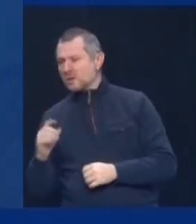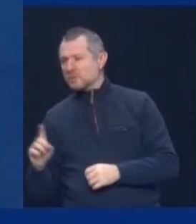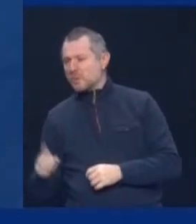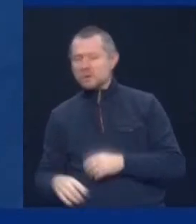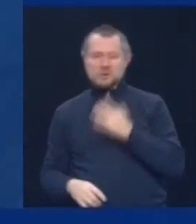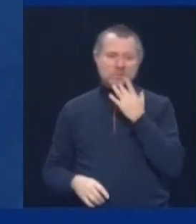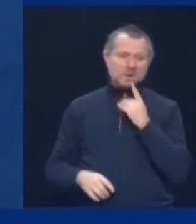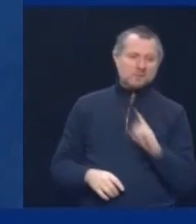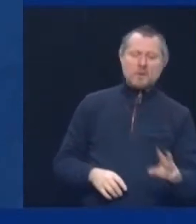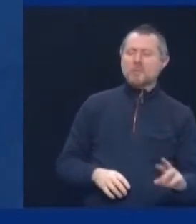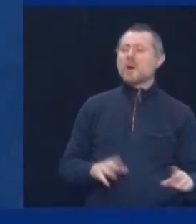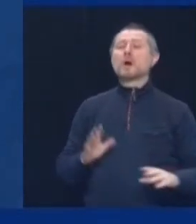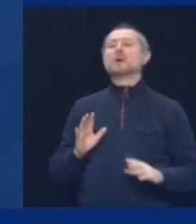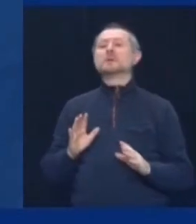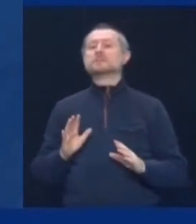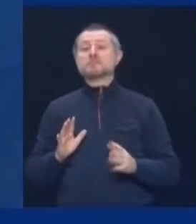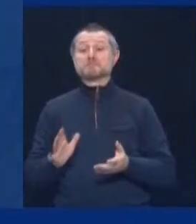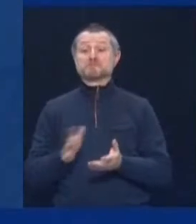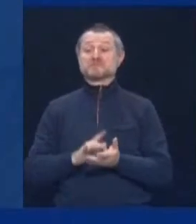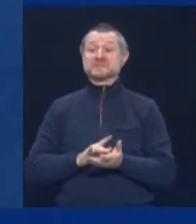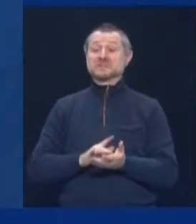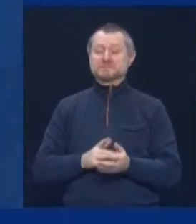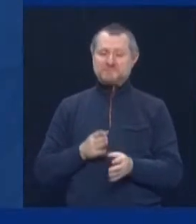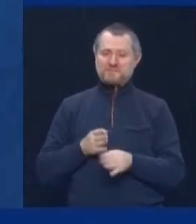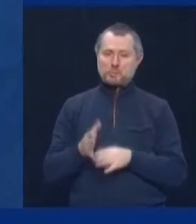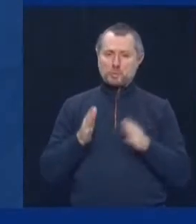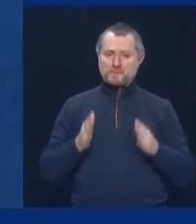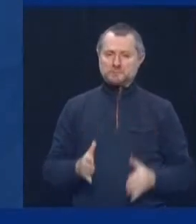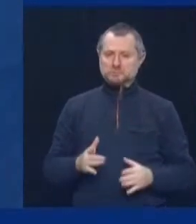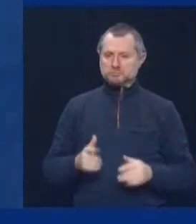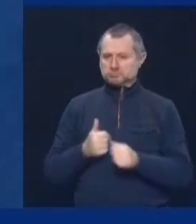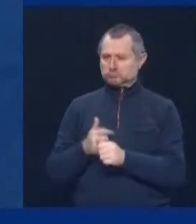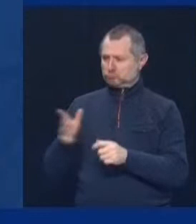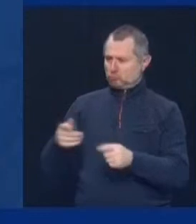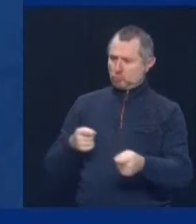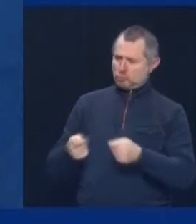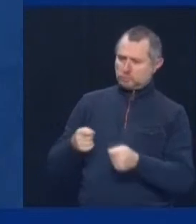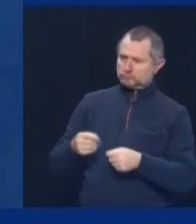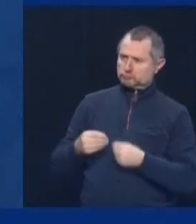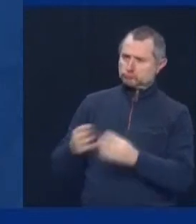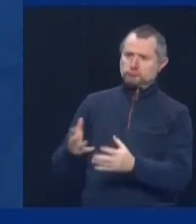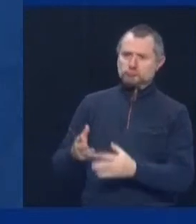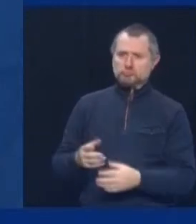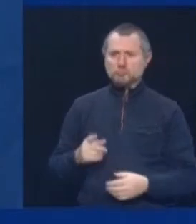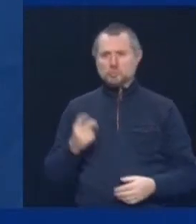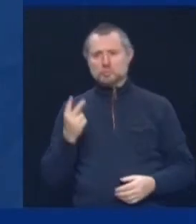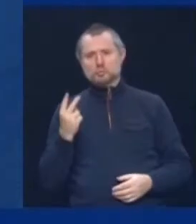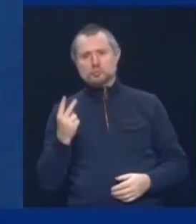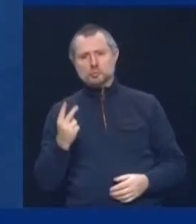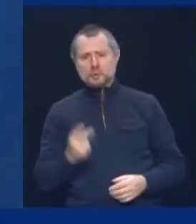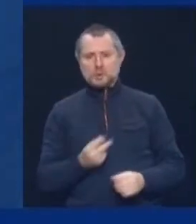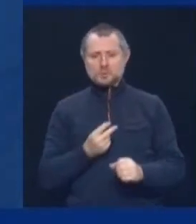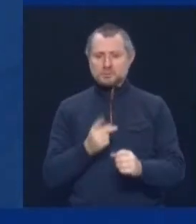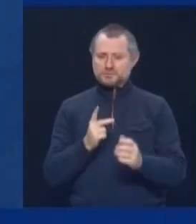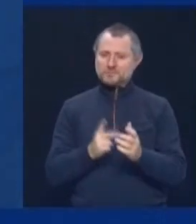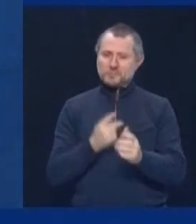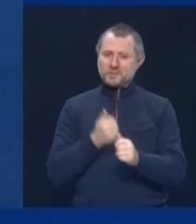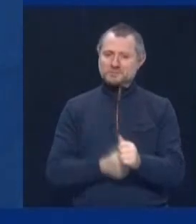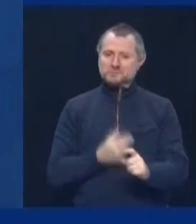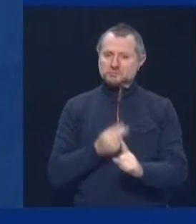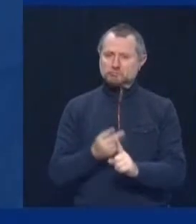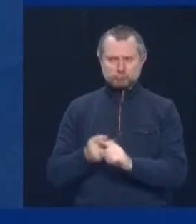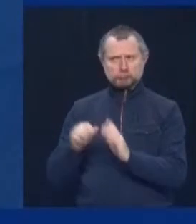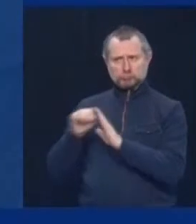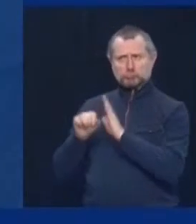Medical professionals are going to administer phase 2. by state guidelines, but it's going to be done